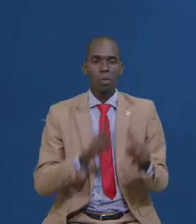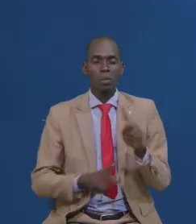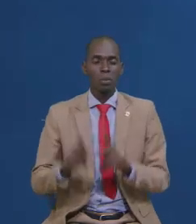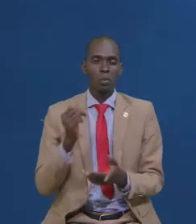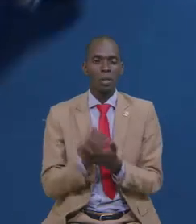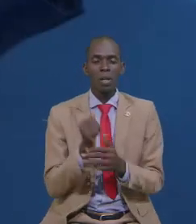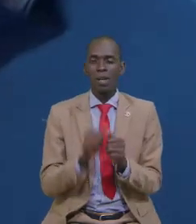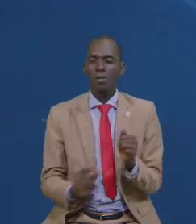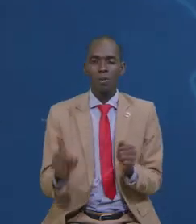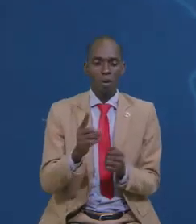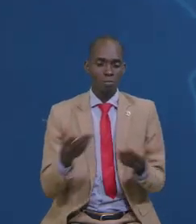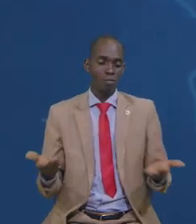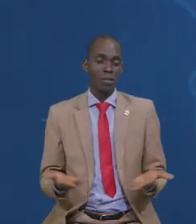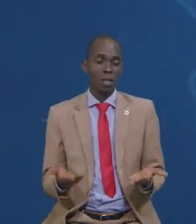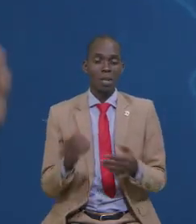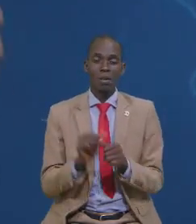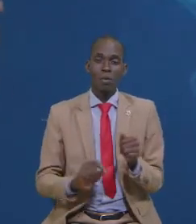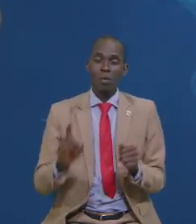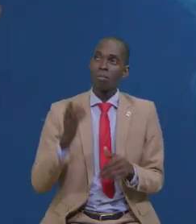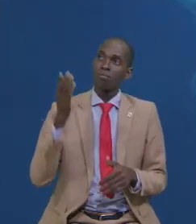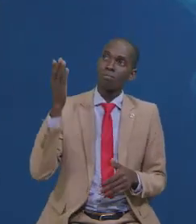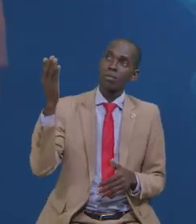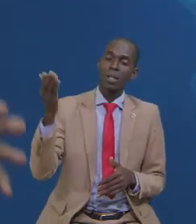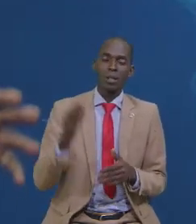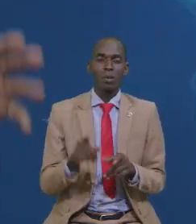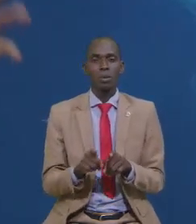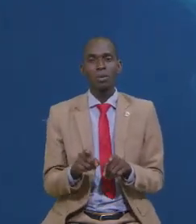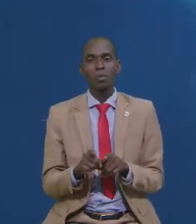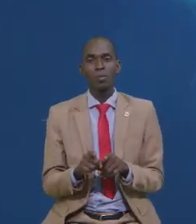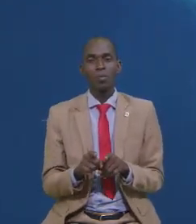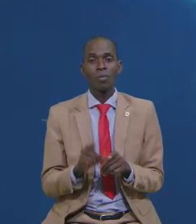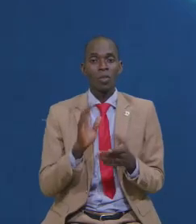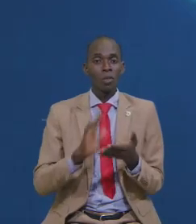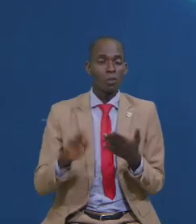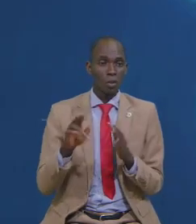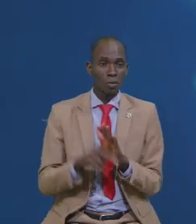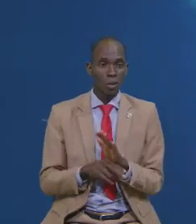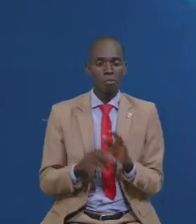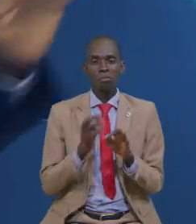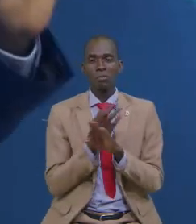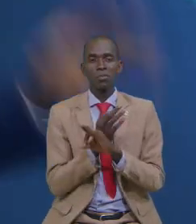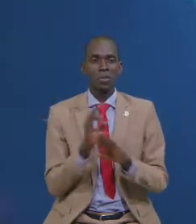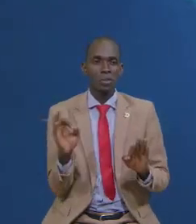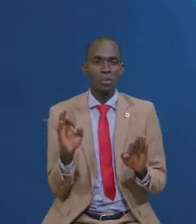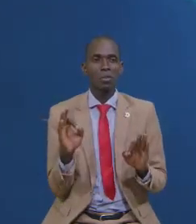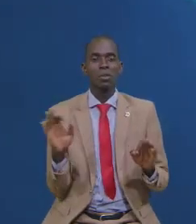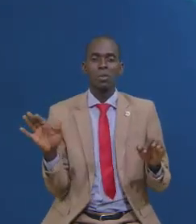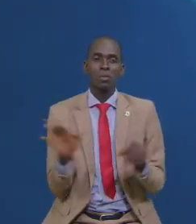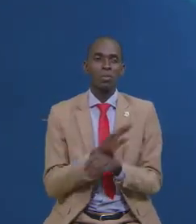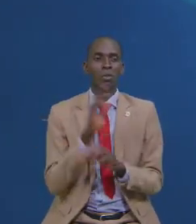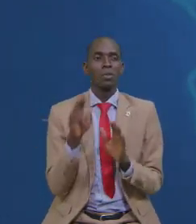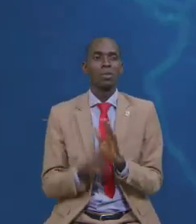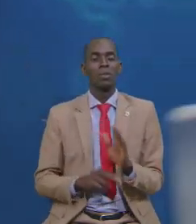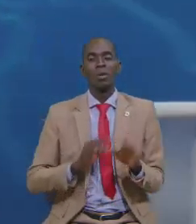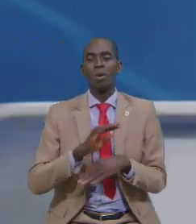everyone here, everyone there. Forgiveness, freedom, fullness, all by